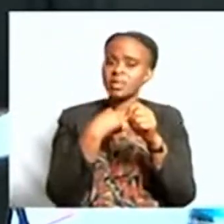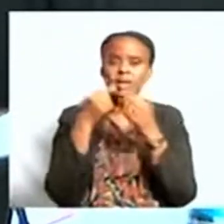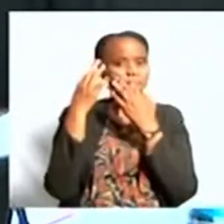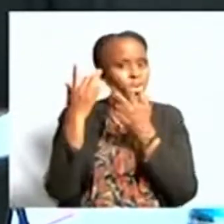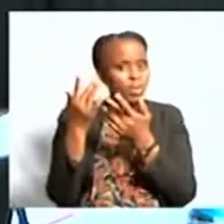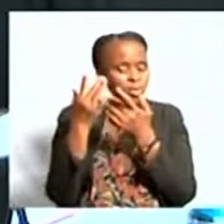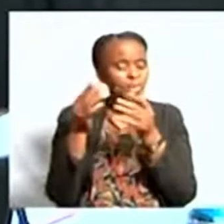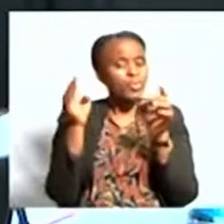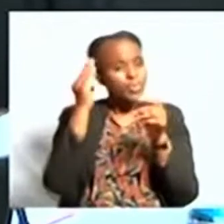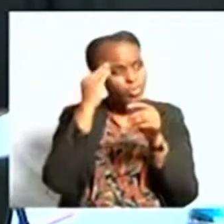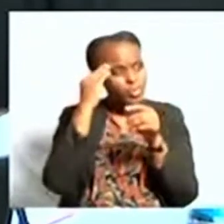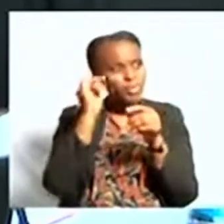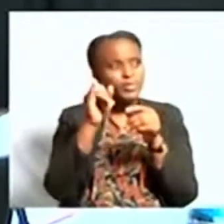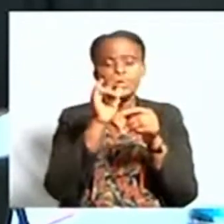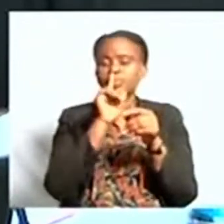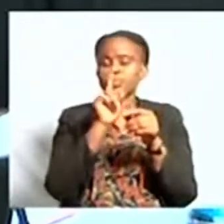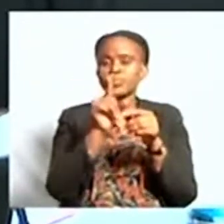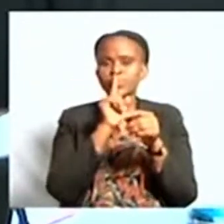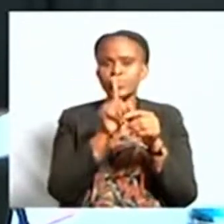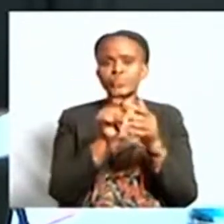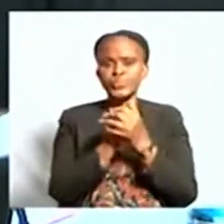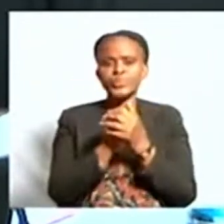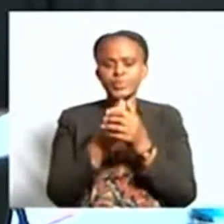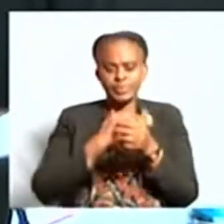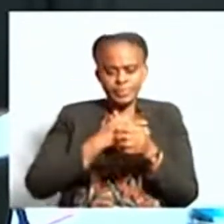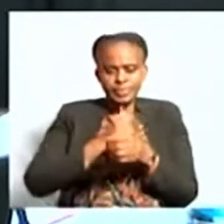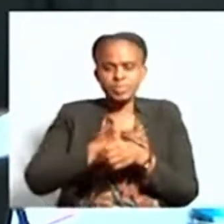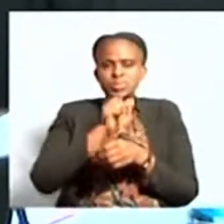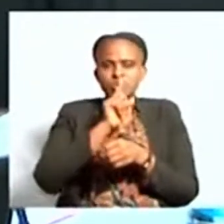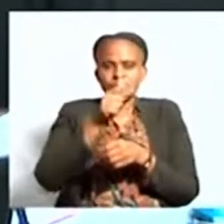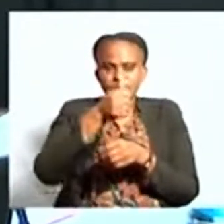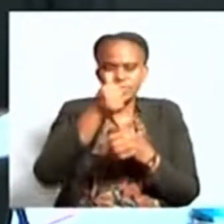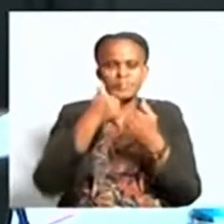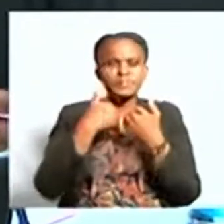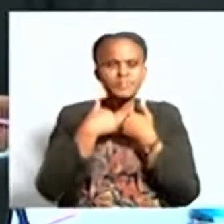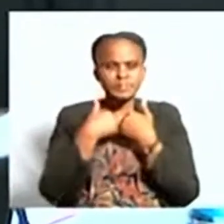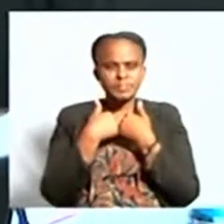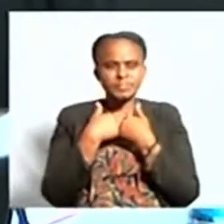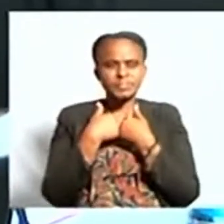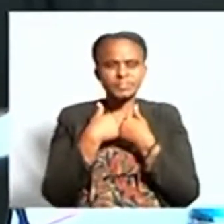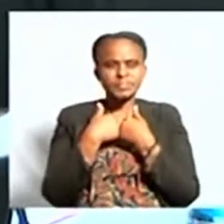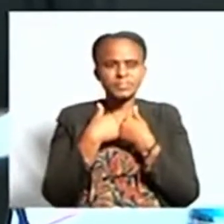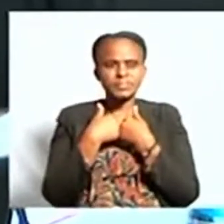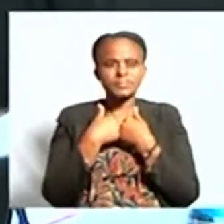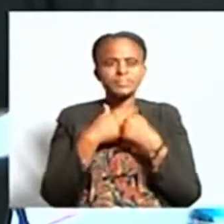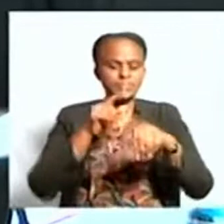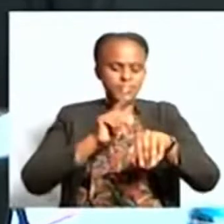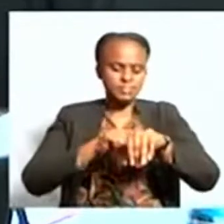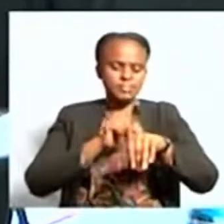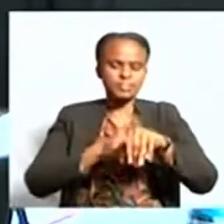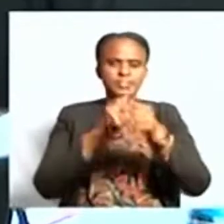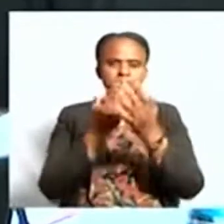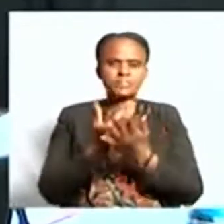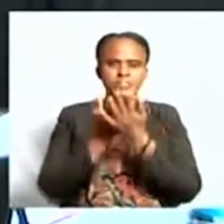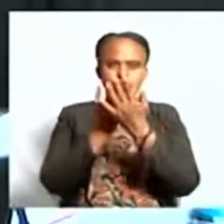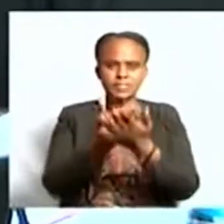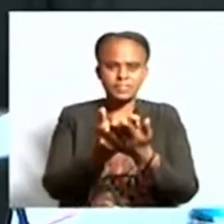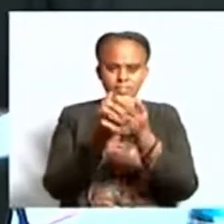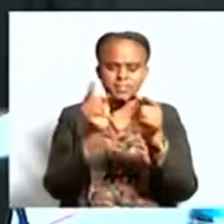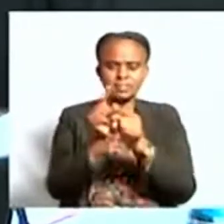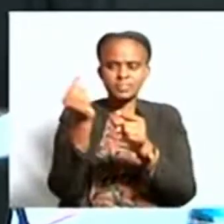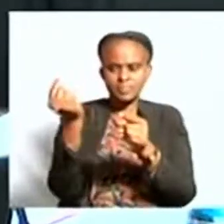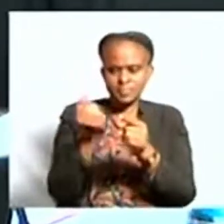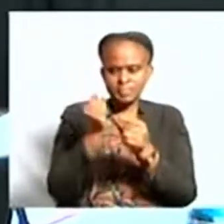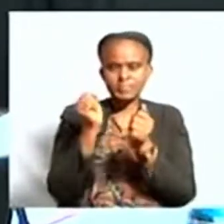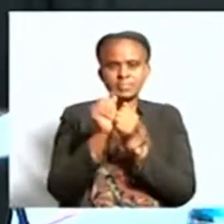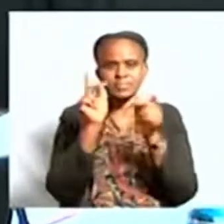taking into consideration that I'm sure you had taken time to make your submission, and you've come with